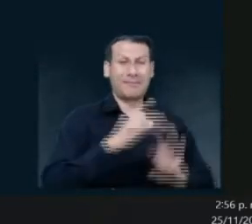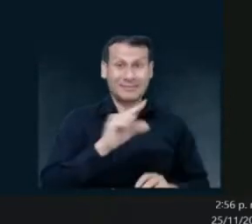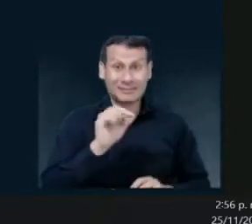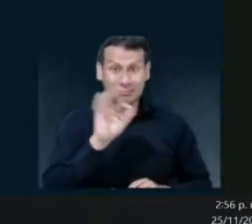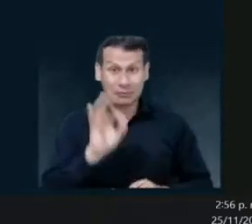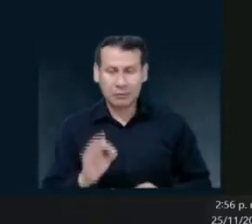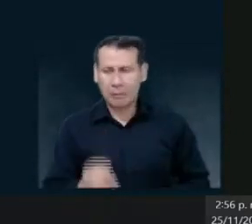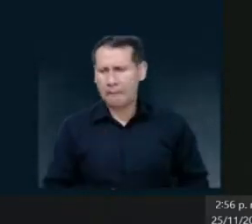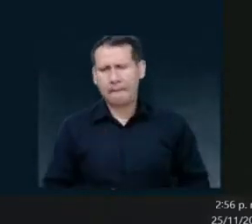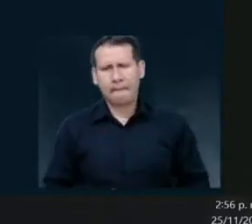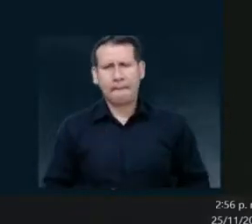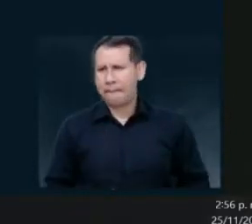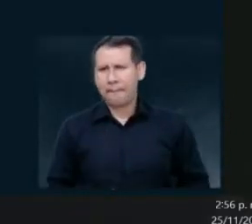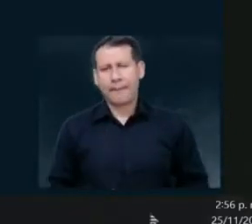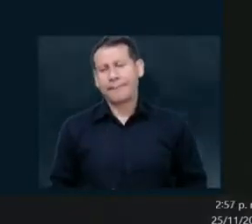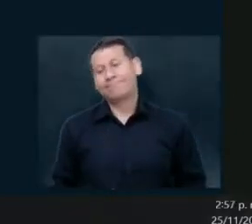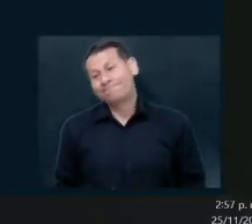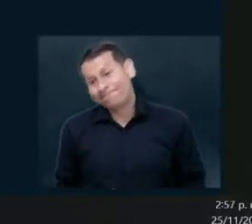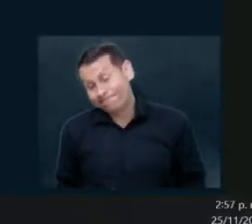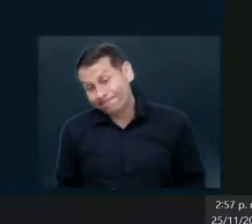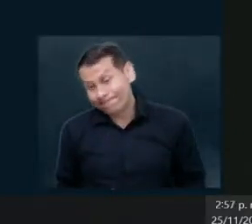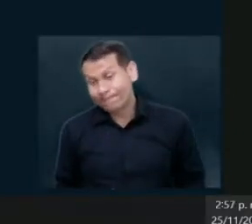of the population is without connection